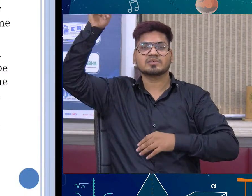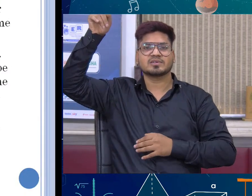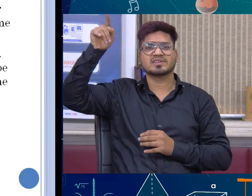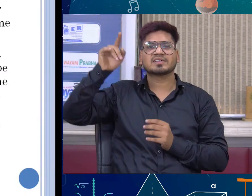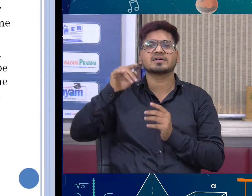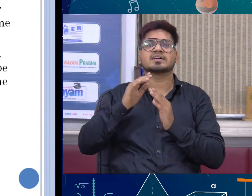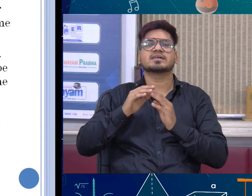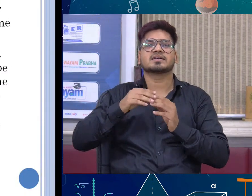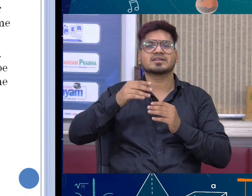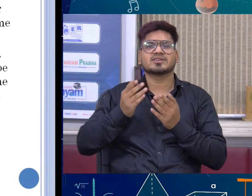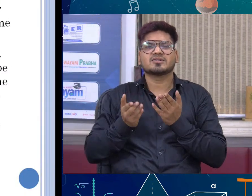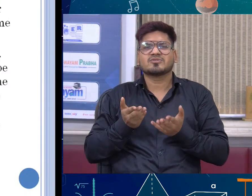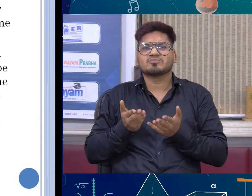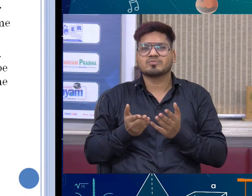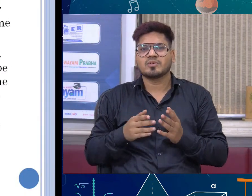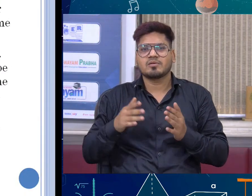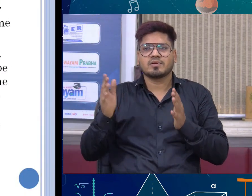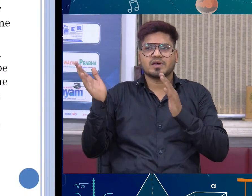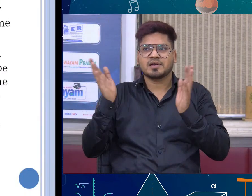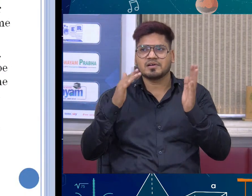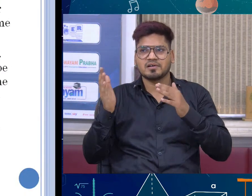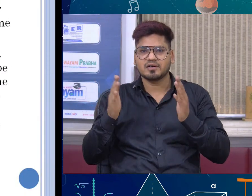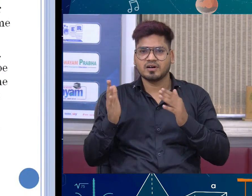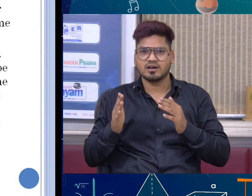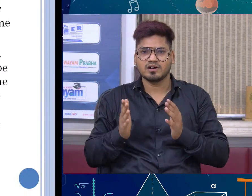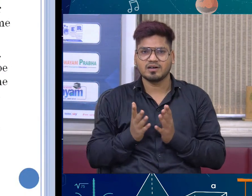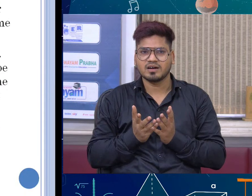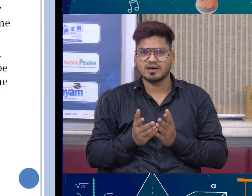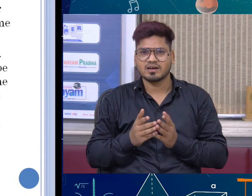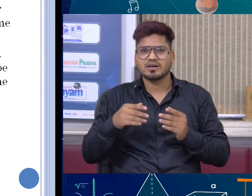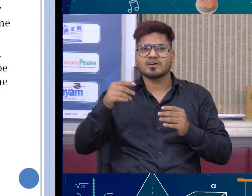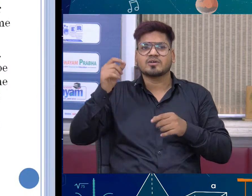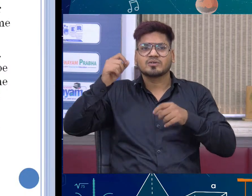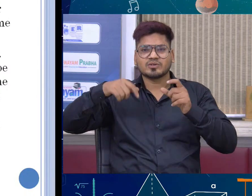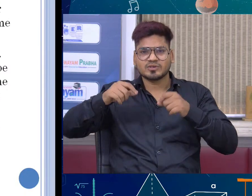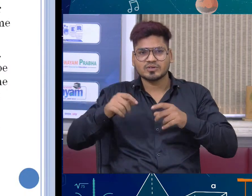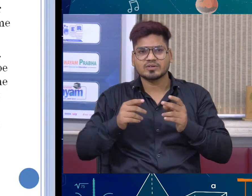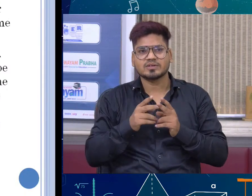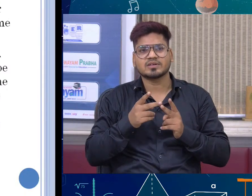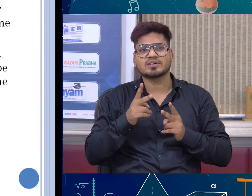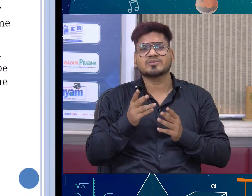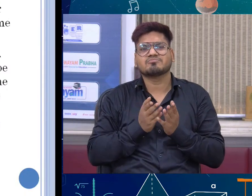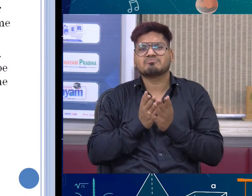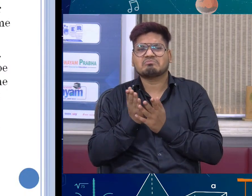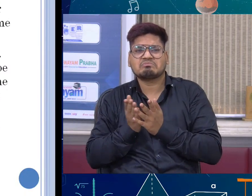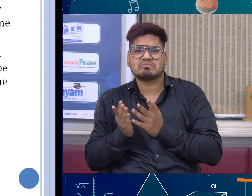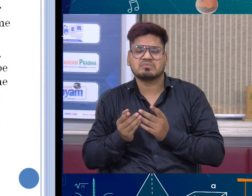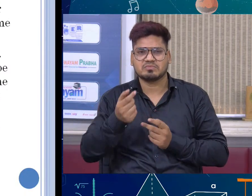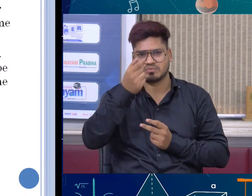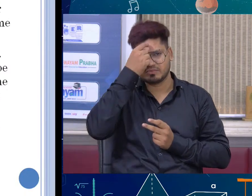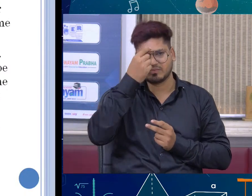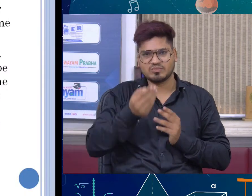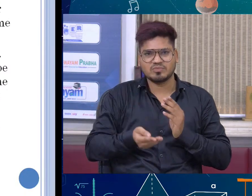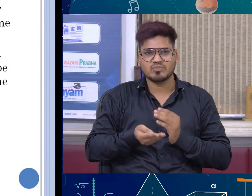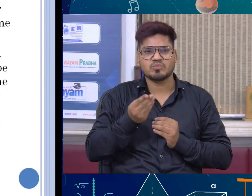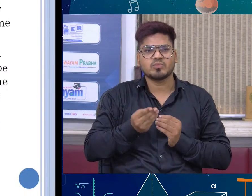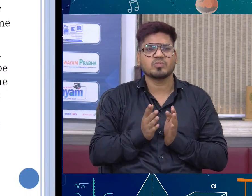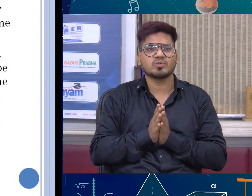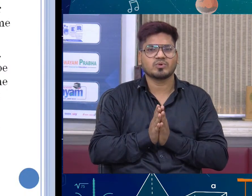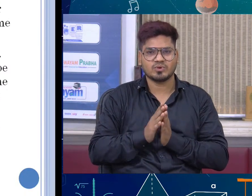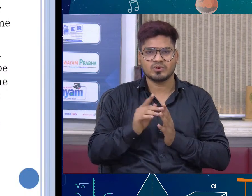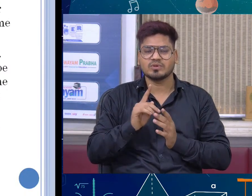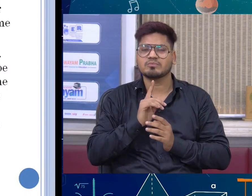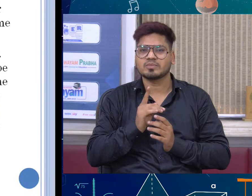the rain. The air was fresh and field. The air on the field is